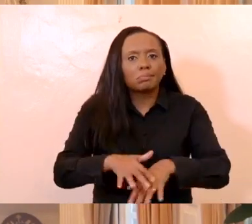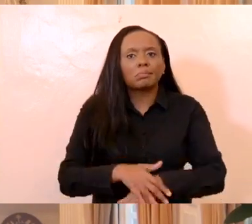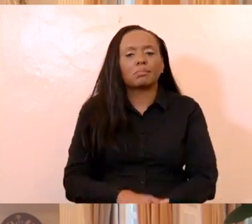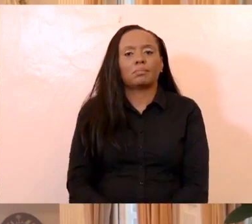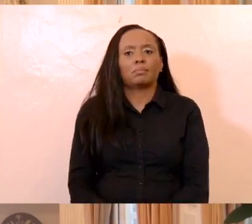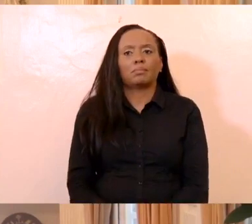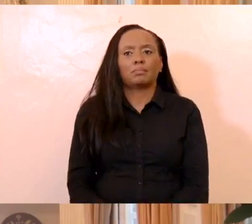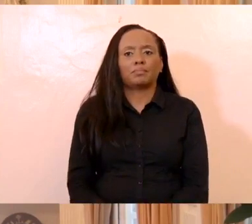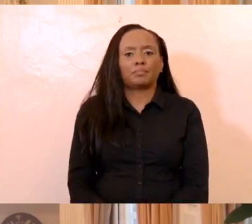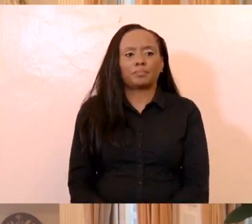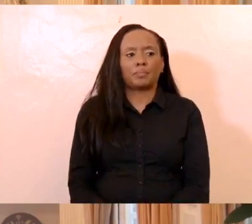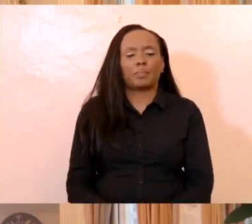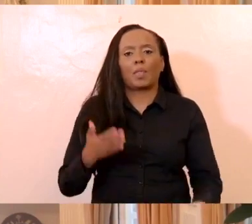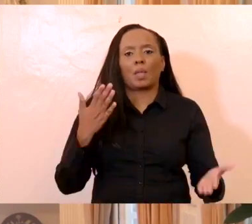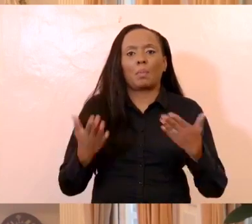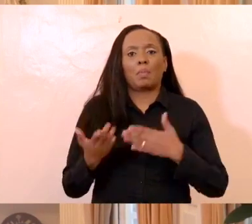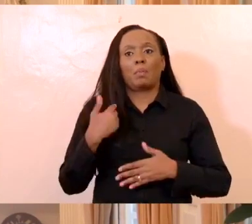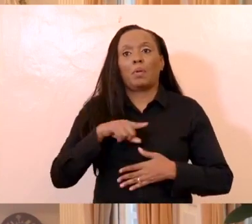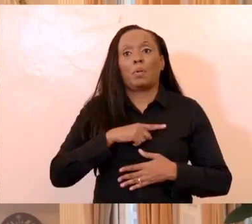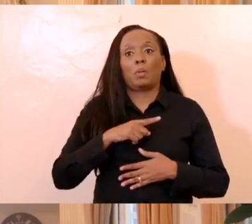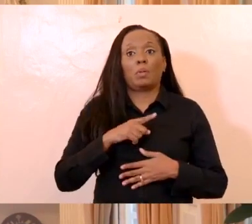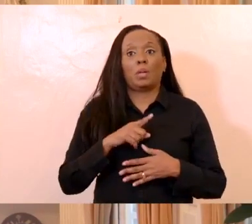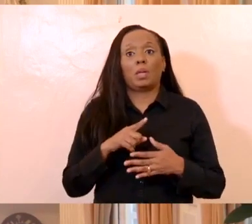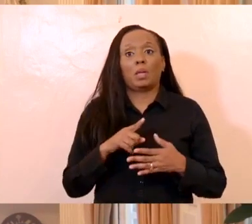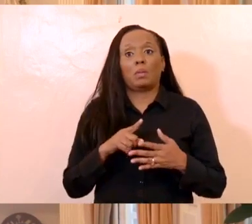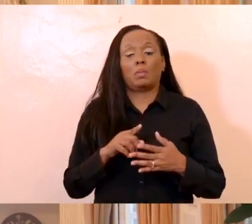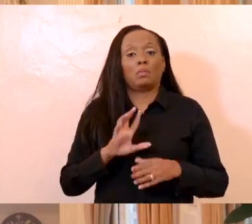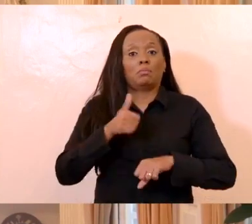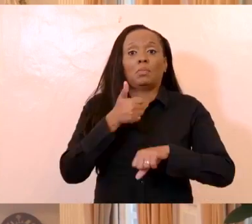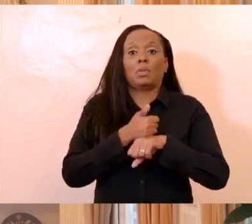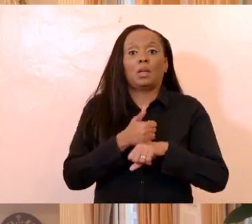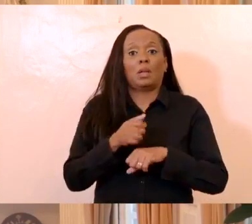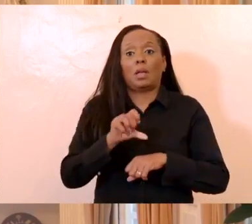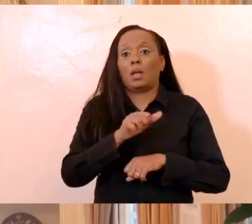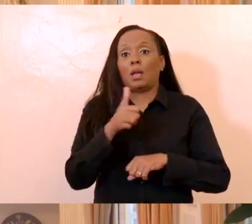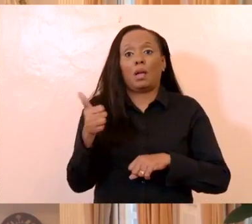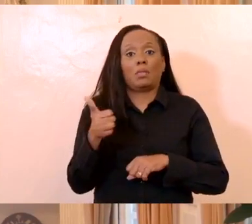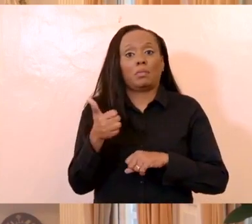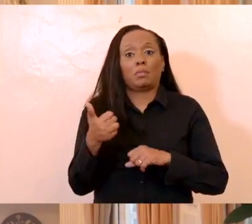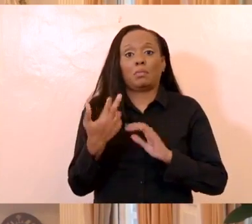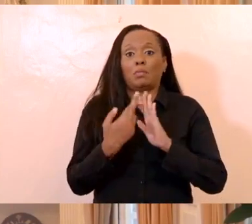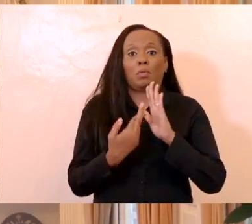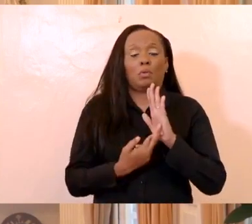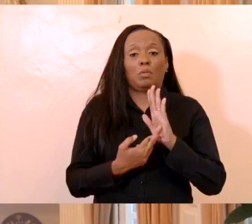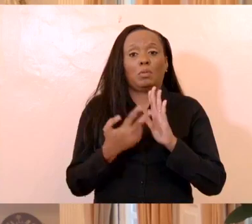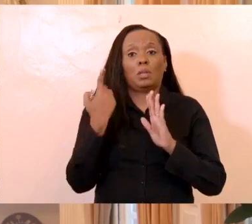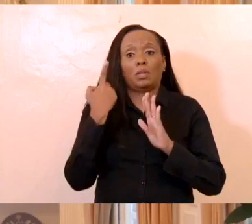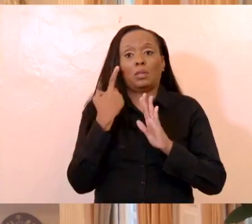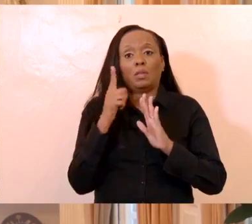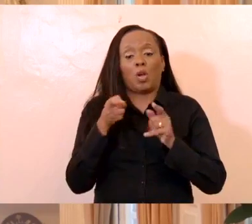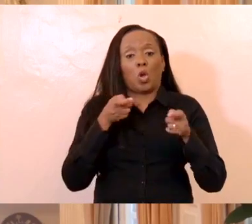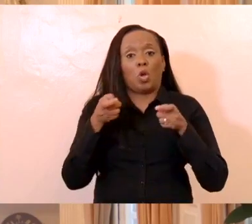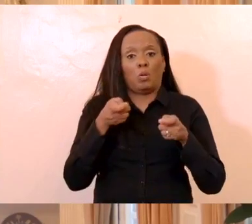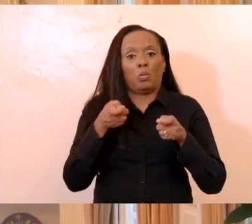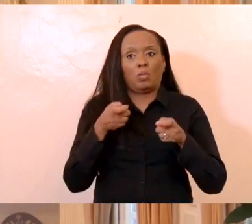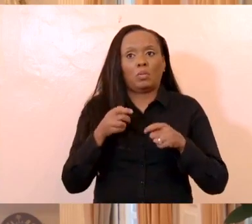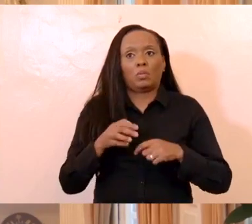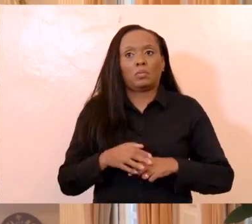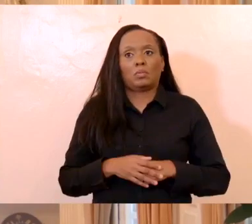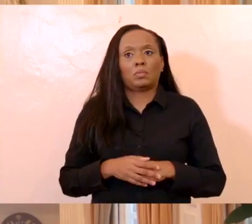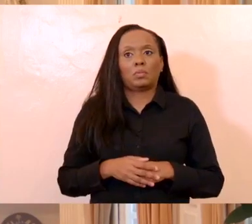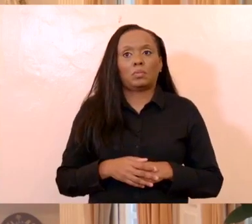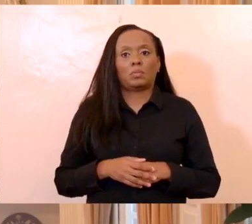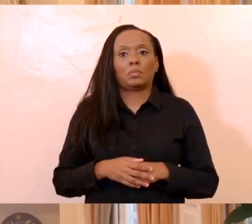be required to control transmission. However, disruptions to social and economic activities